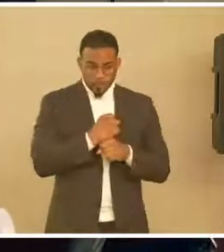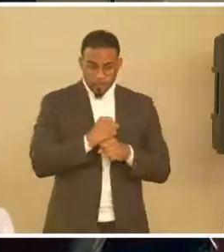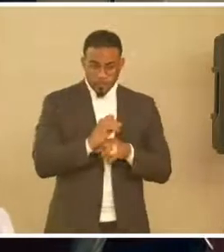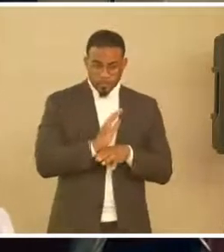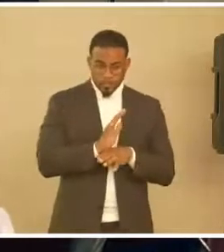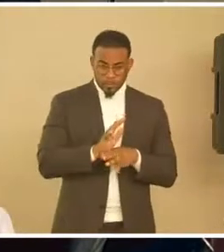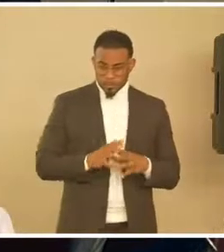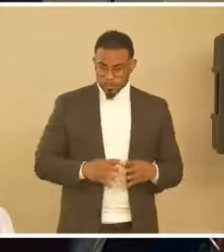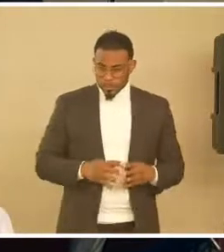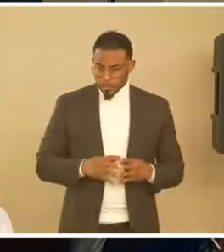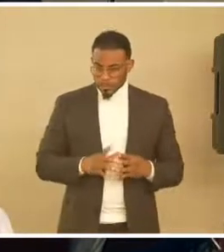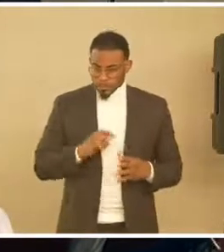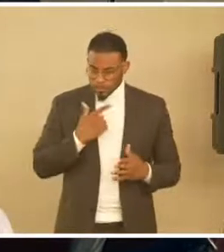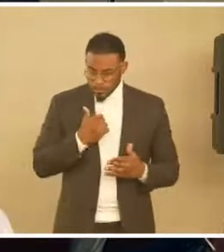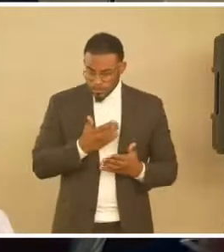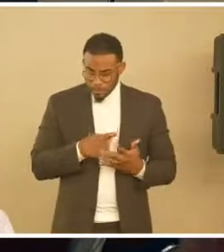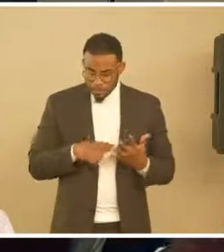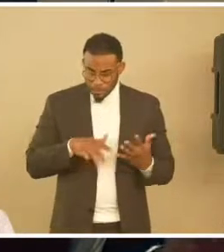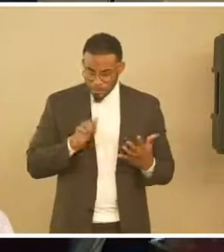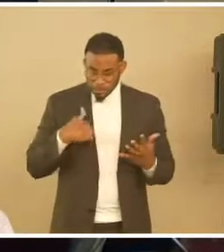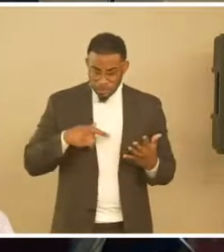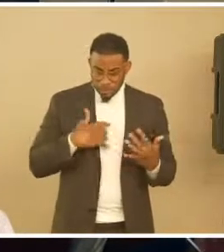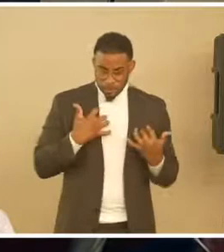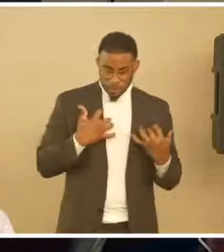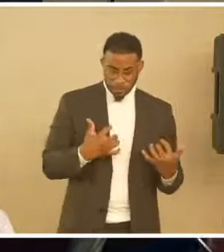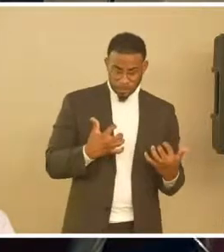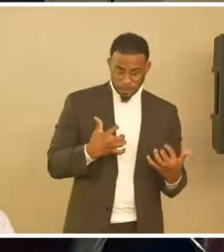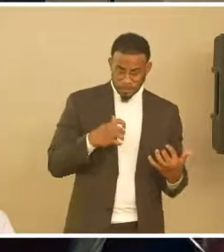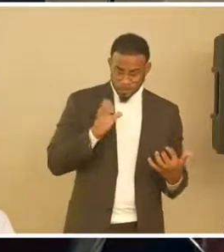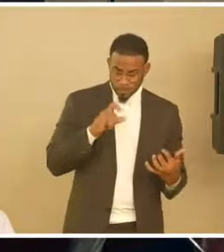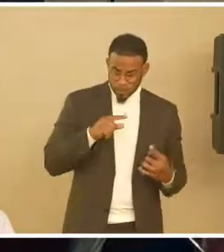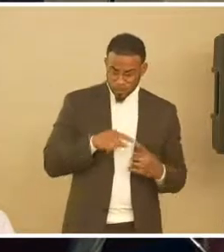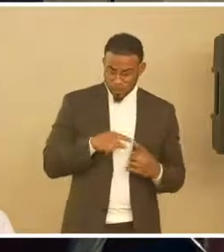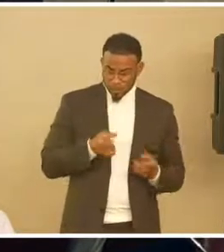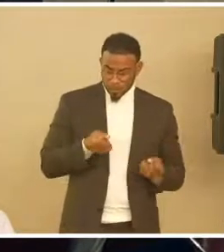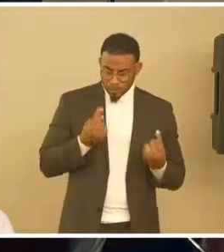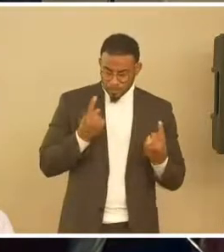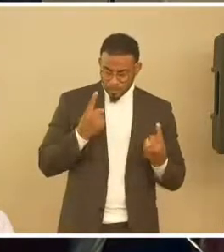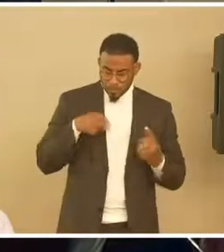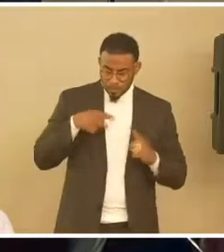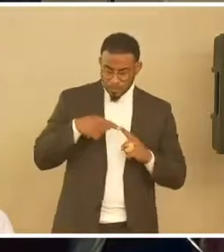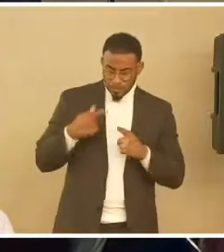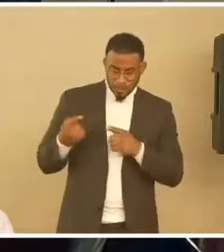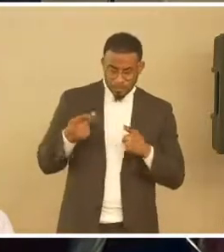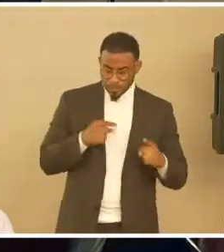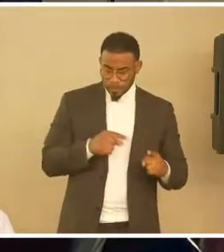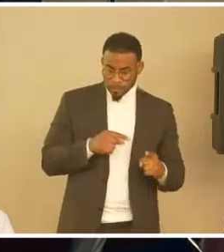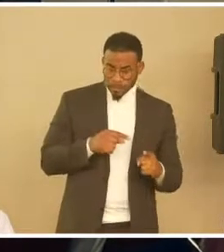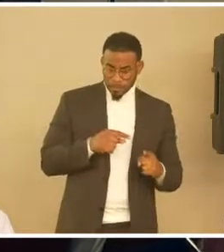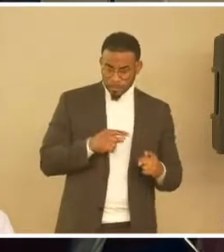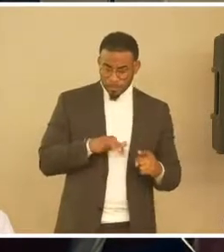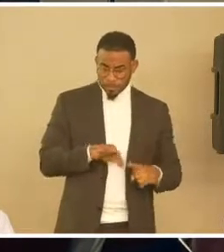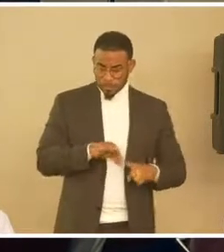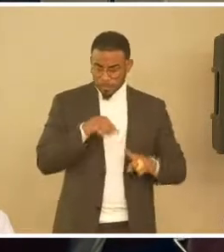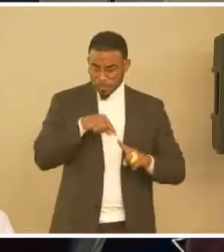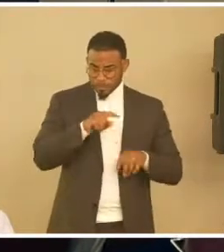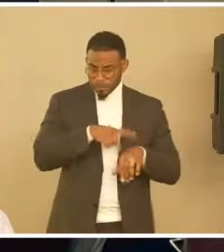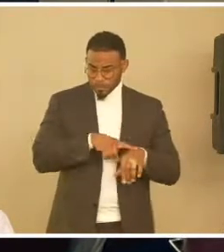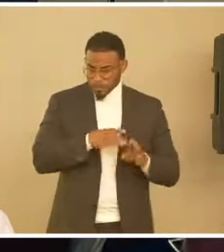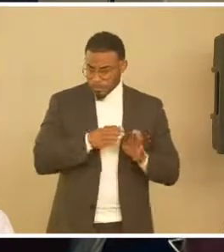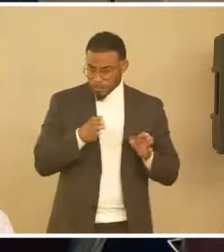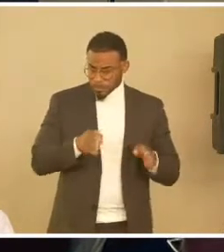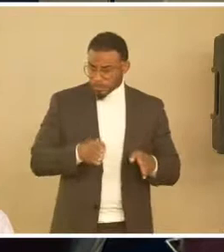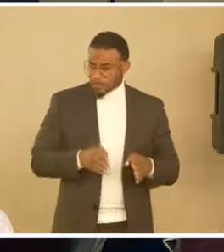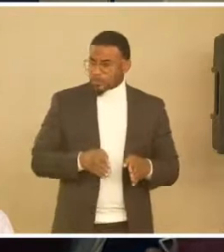that documentary. Is there anything that we, the audience, need to understand about what was going on at that particular time